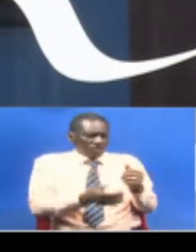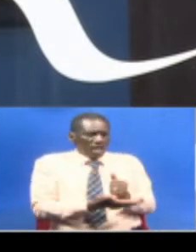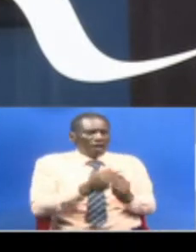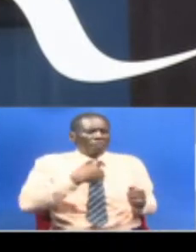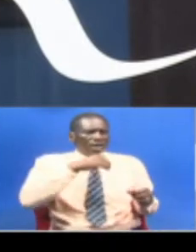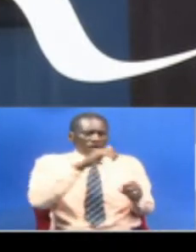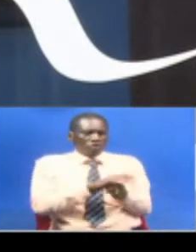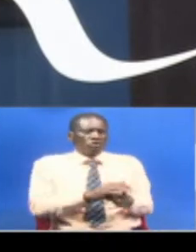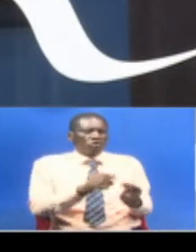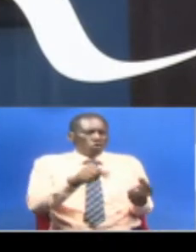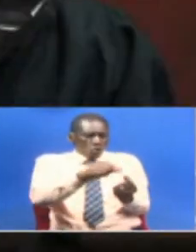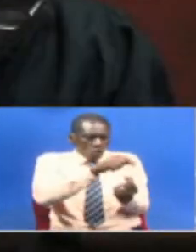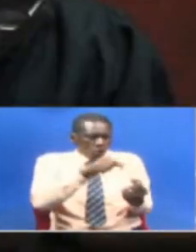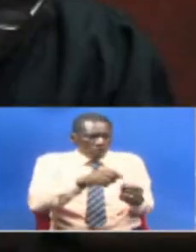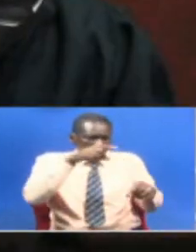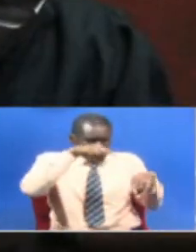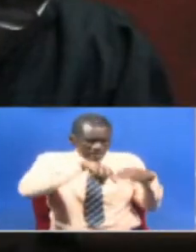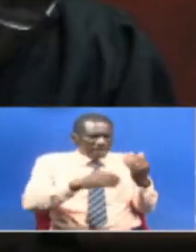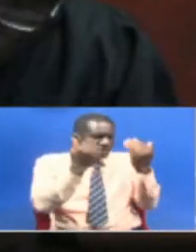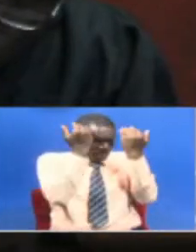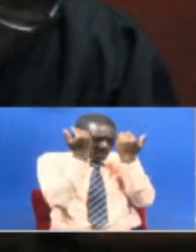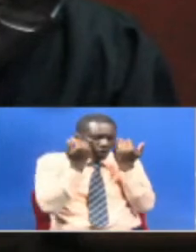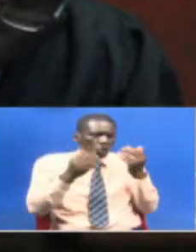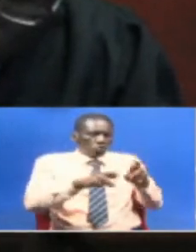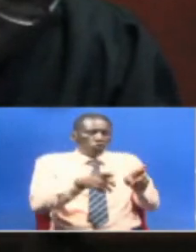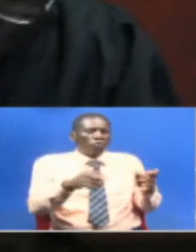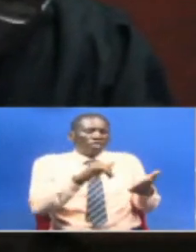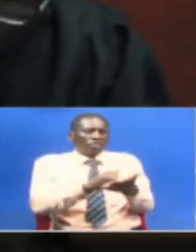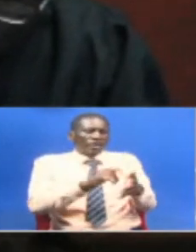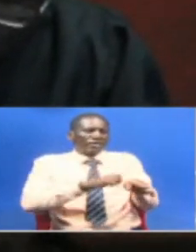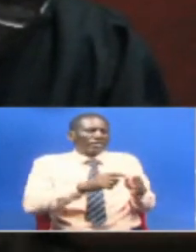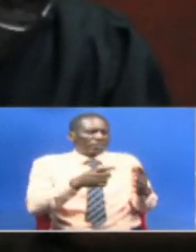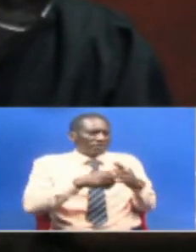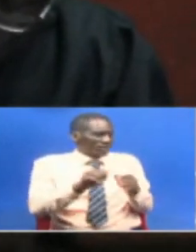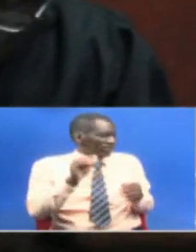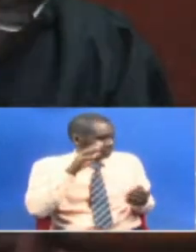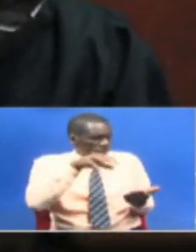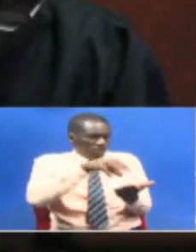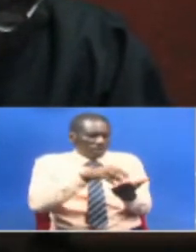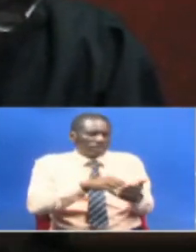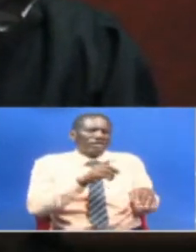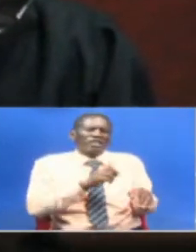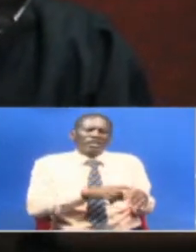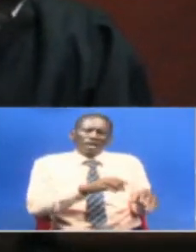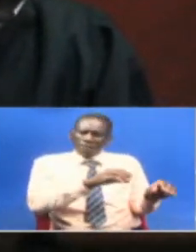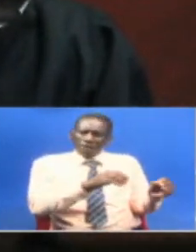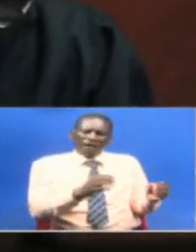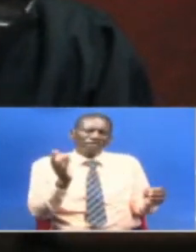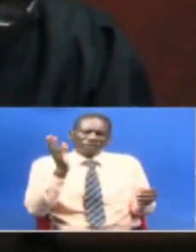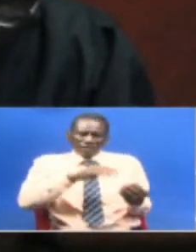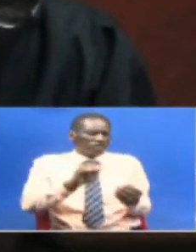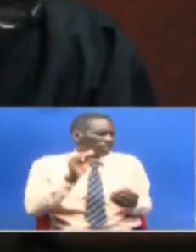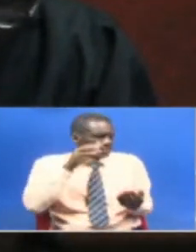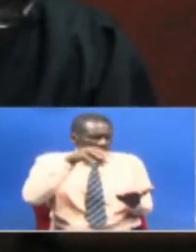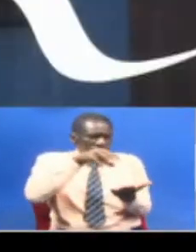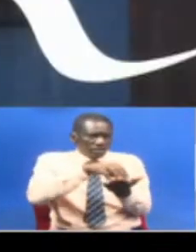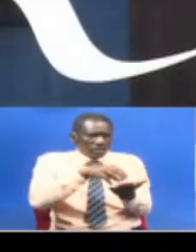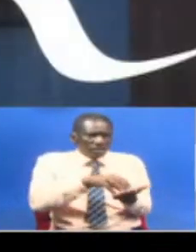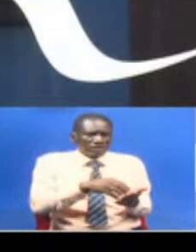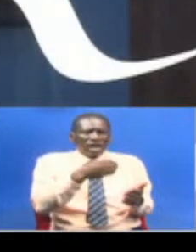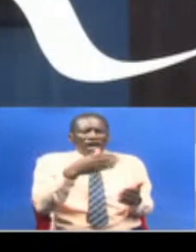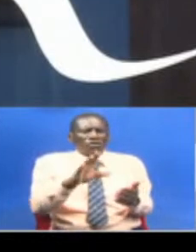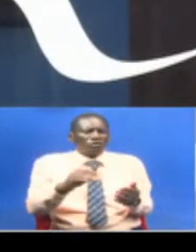When I step into a courtroom, that is when I start listening to the case. Once I step out of the courtroom